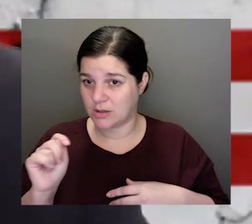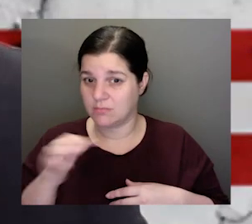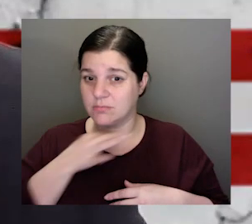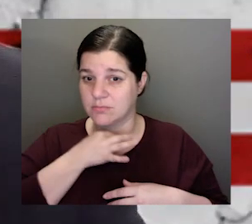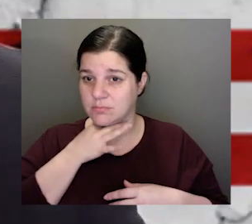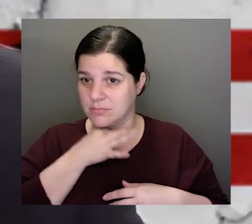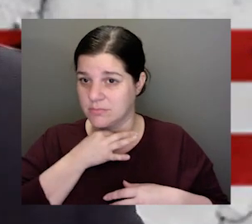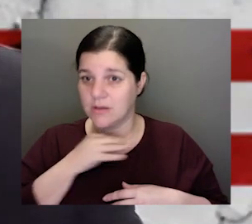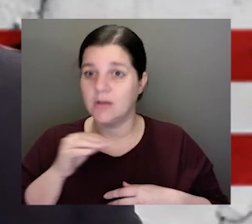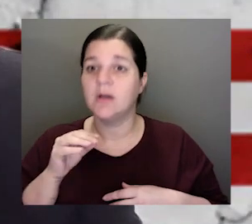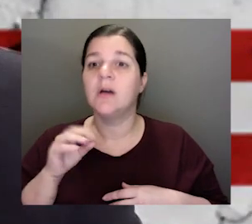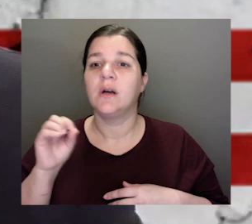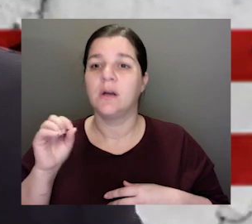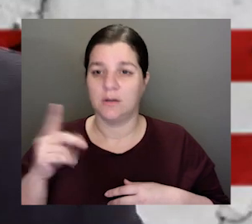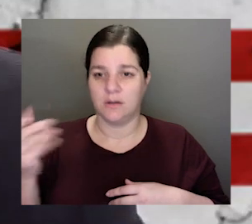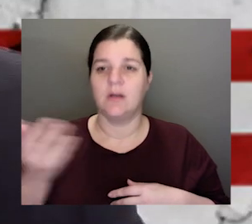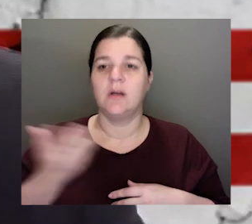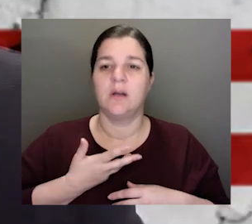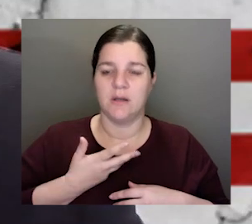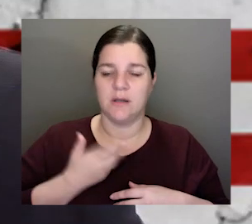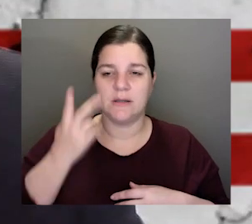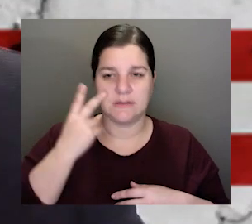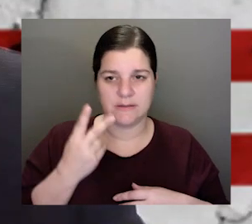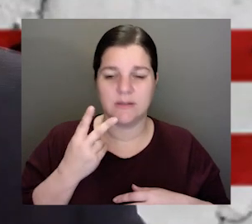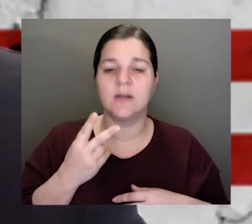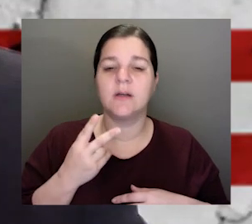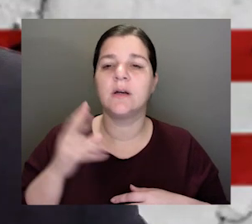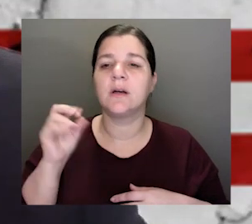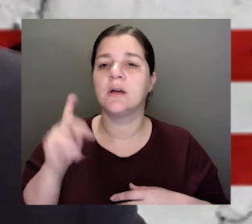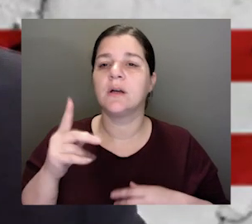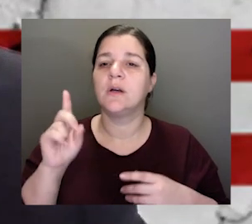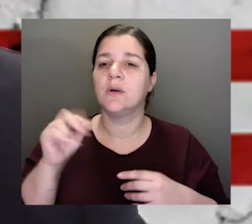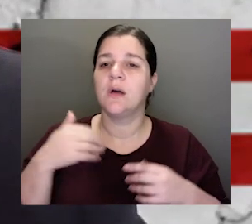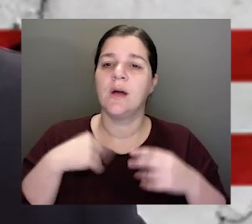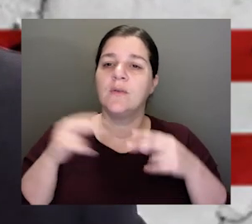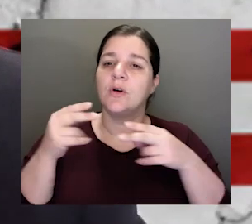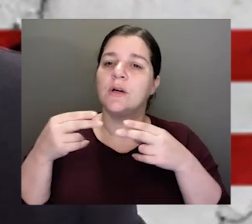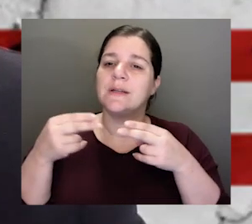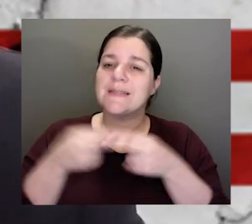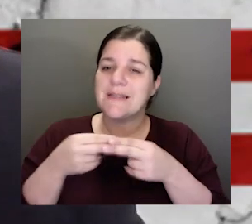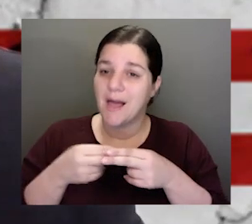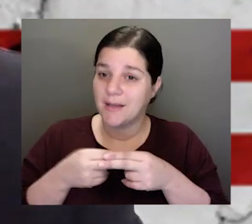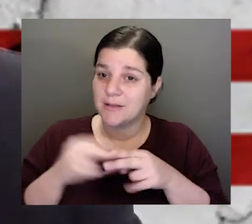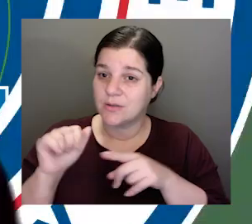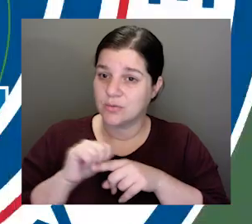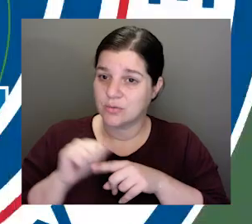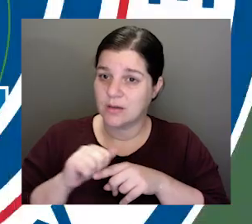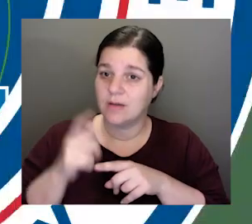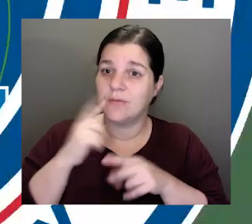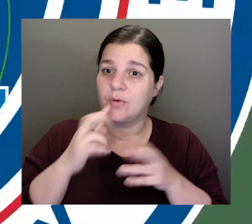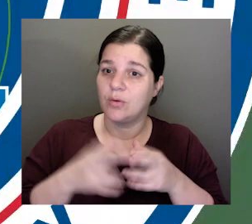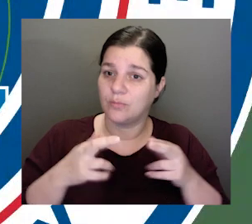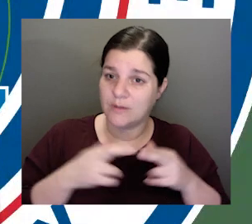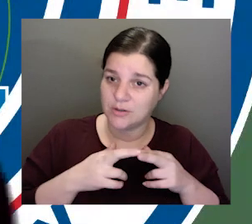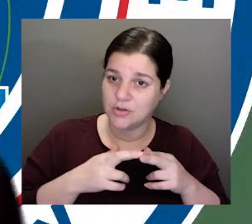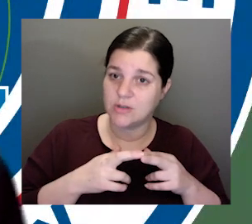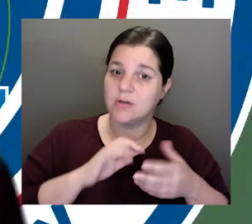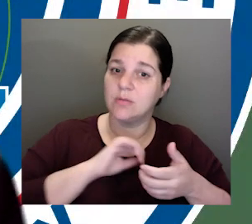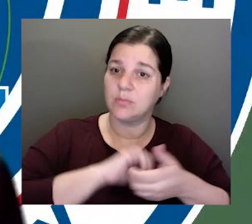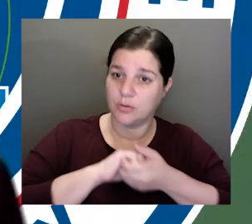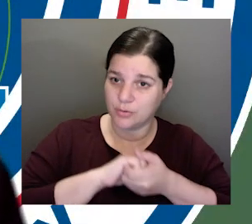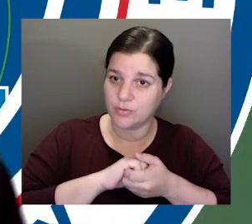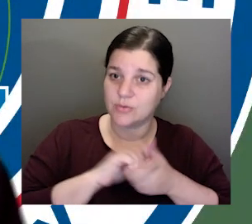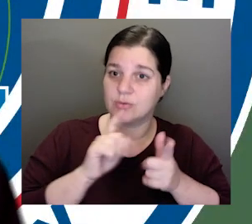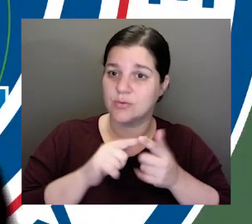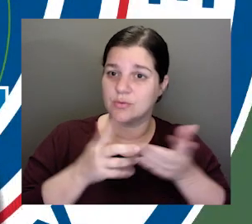Okay, we have a question I do see now. Is there a training slide deck for SLTT partners for regions to engage with SLTT partners